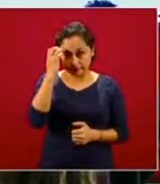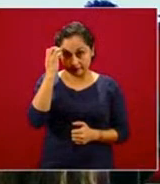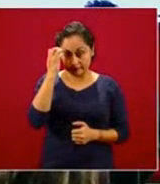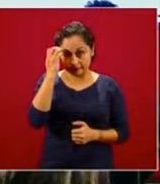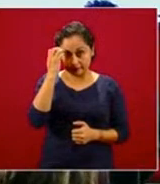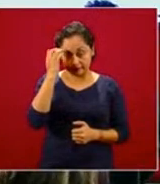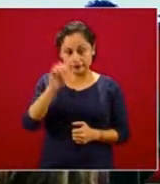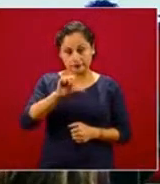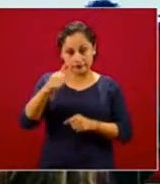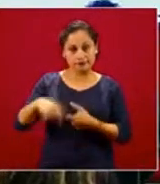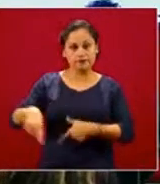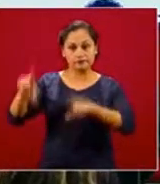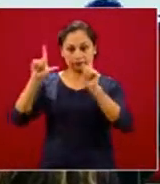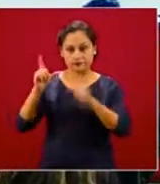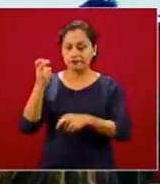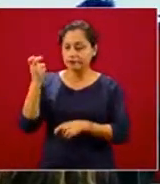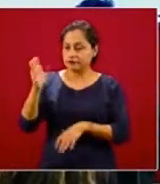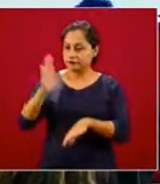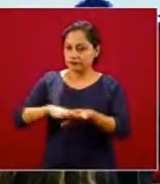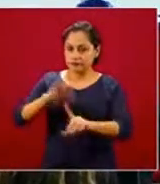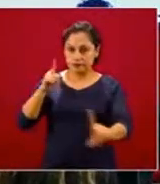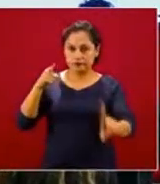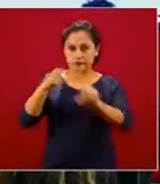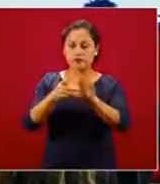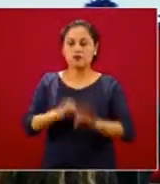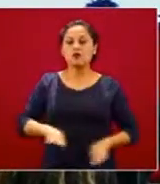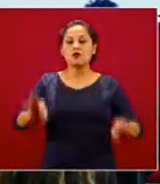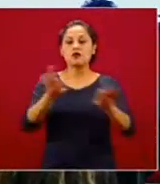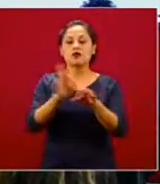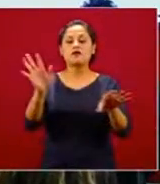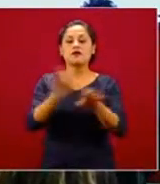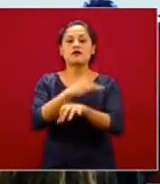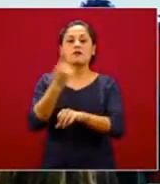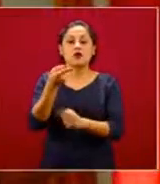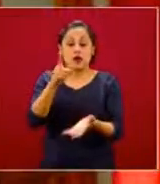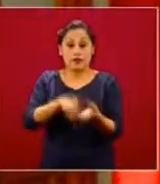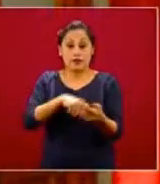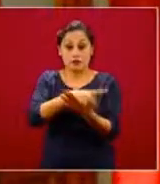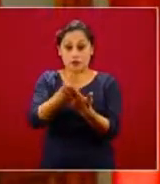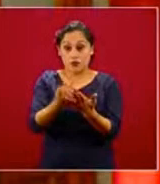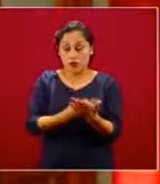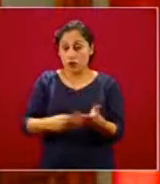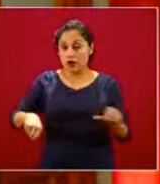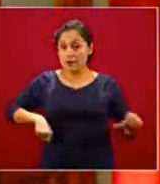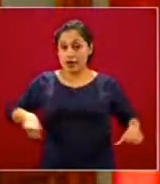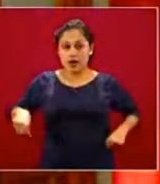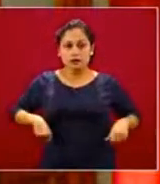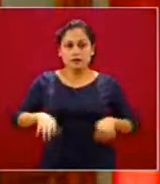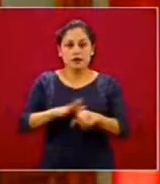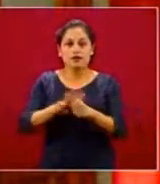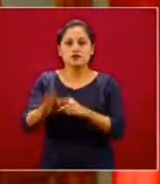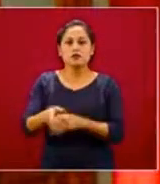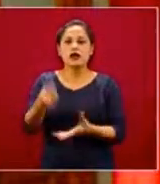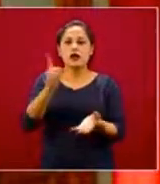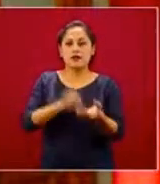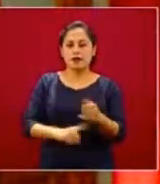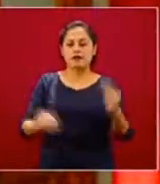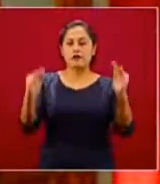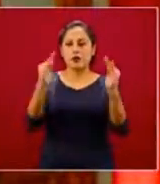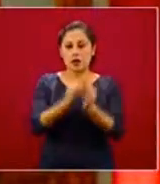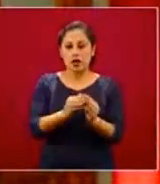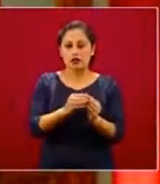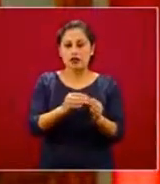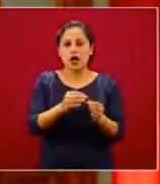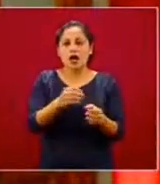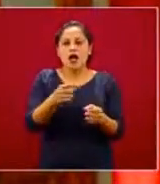homes. siguiente, porque dentro de las acciones que hace el programa, parte Inside of son the actions that the control program larvario has dentro been de los taken hogares into y esto